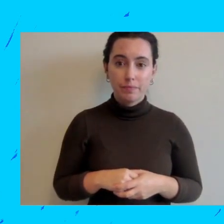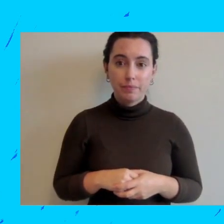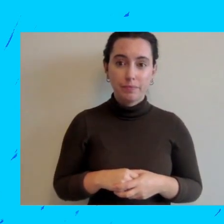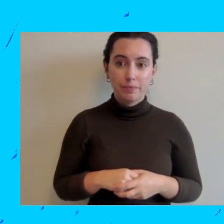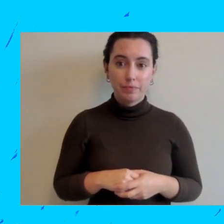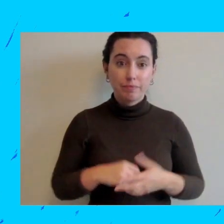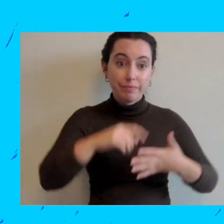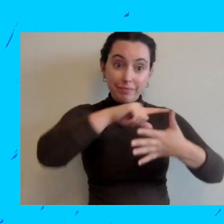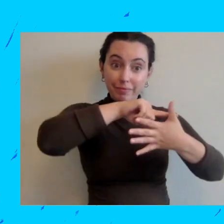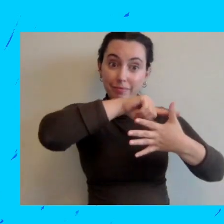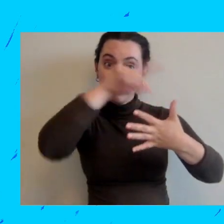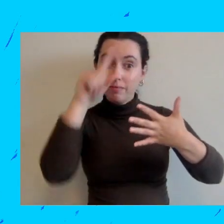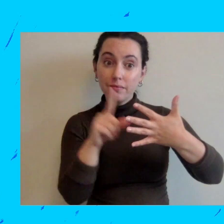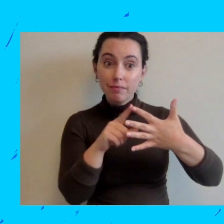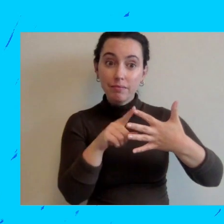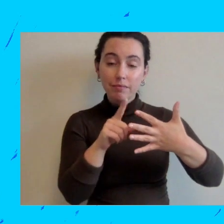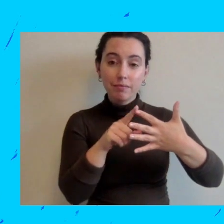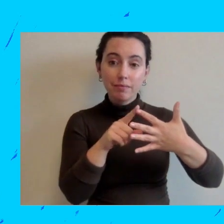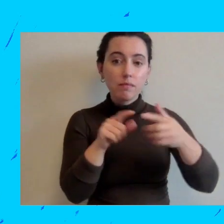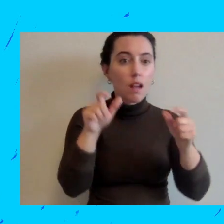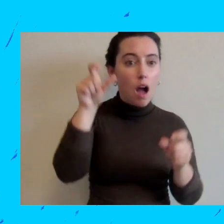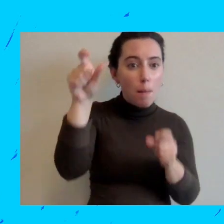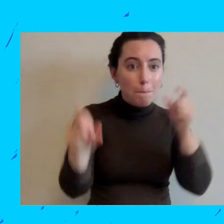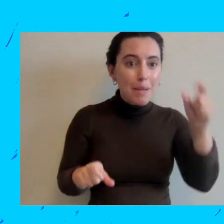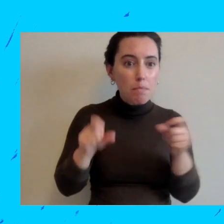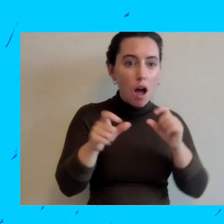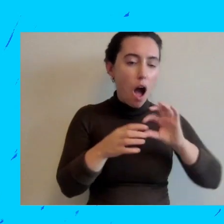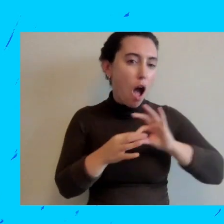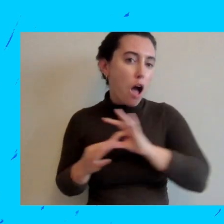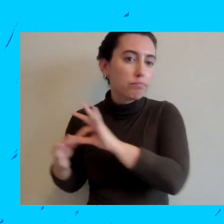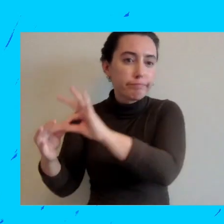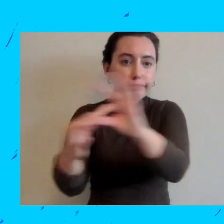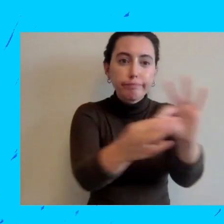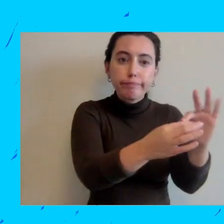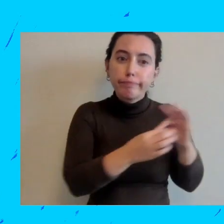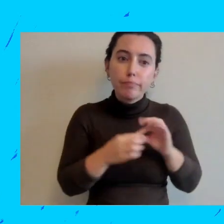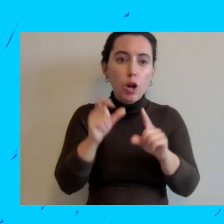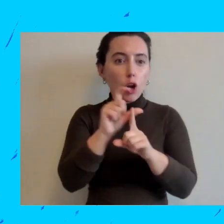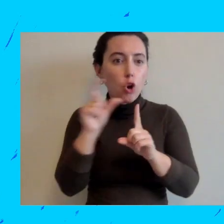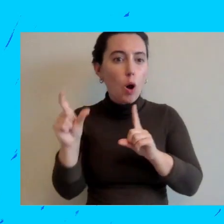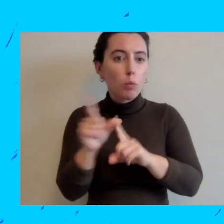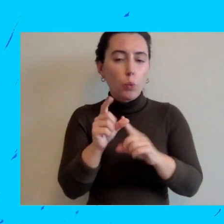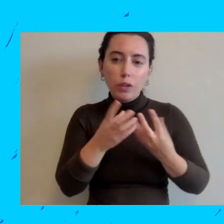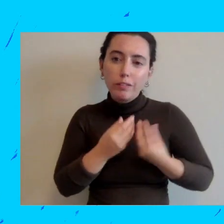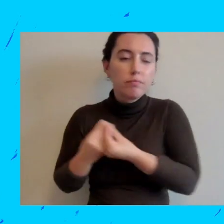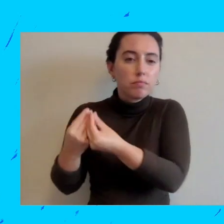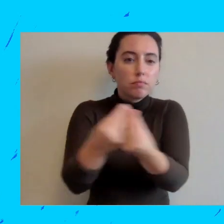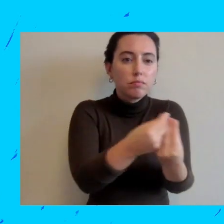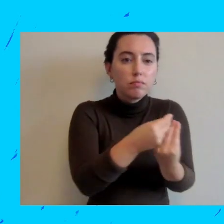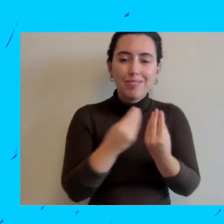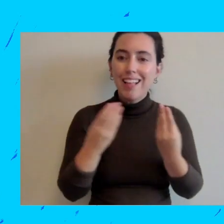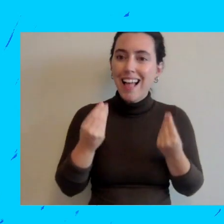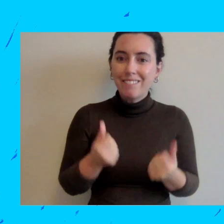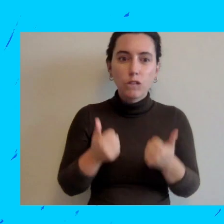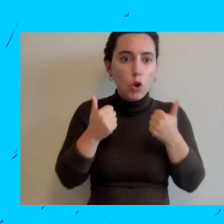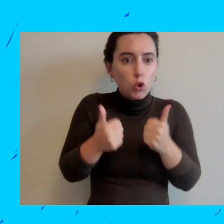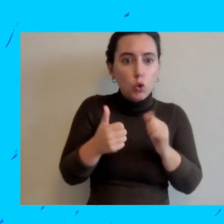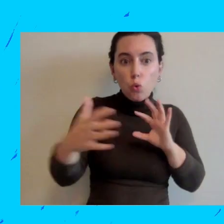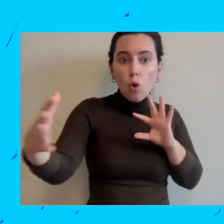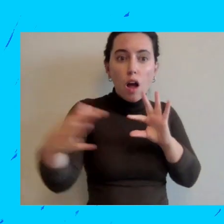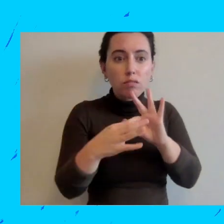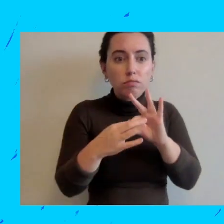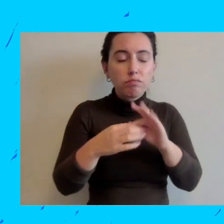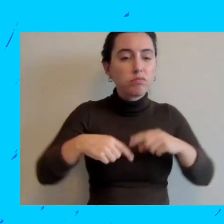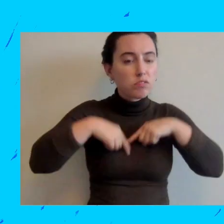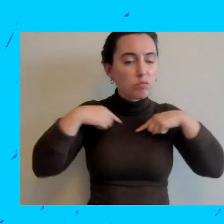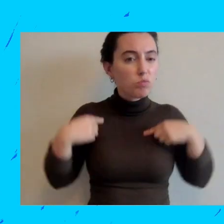Number two, connectedness and community. Having a sense of belonging, good social, mental, and emotional support